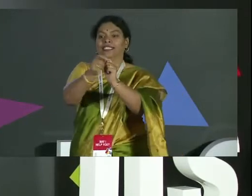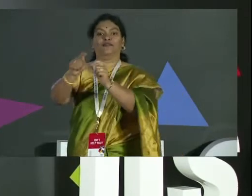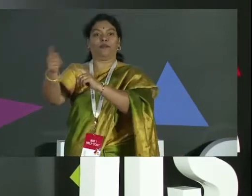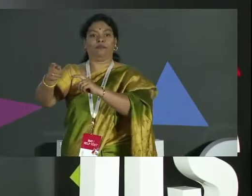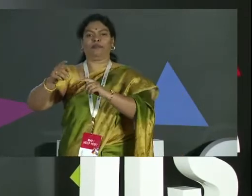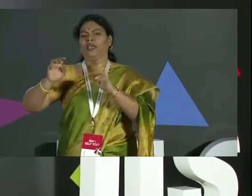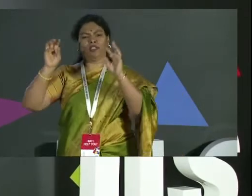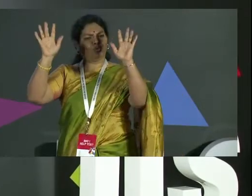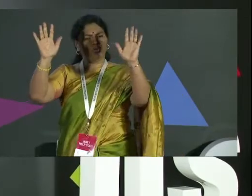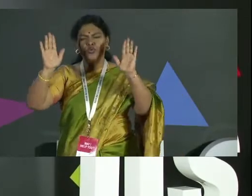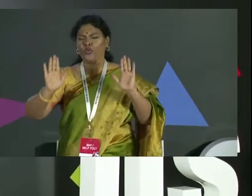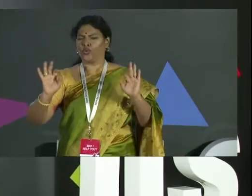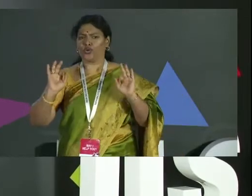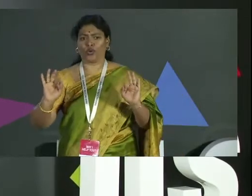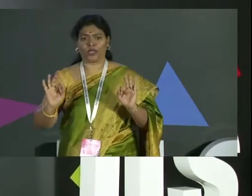Incredible.